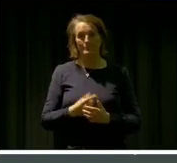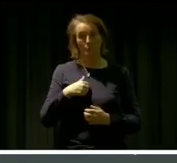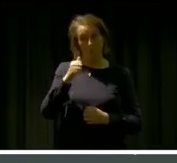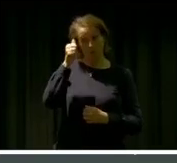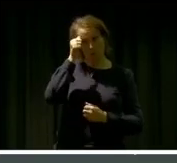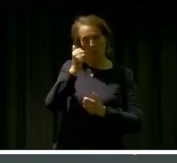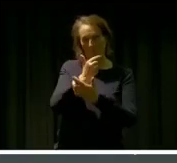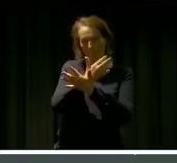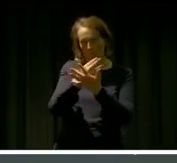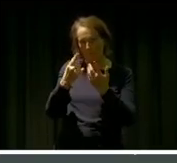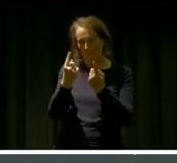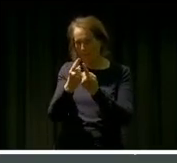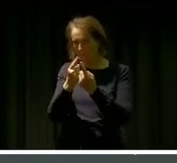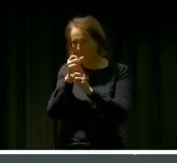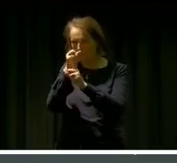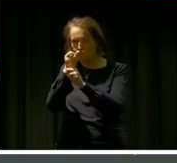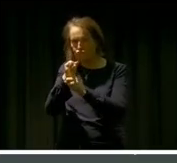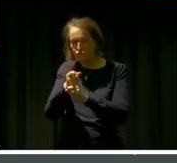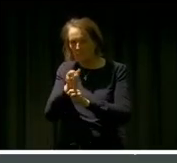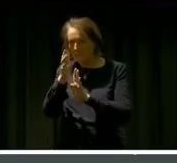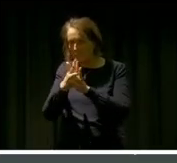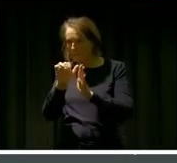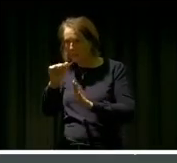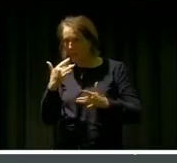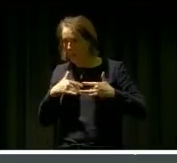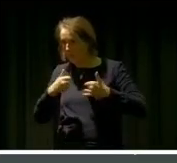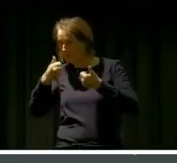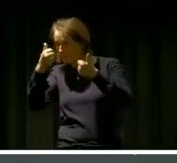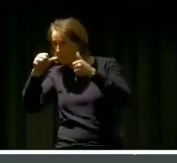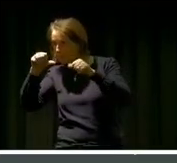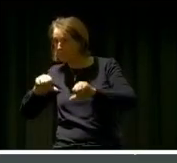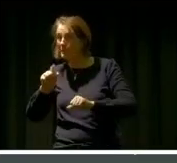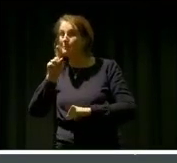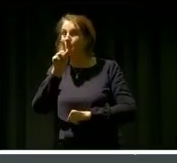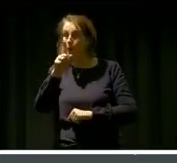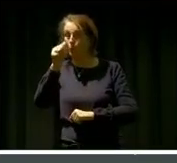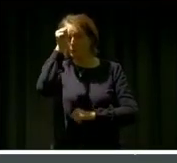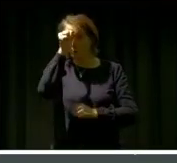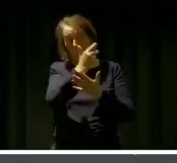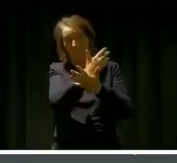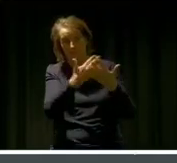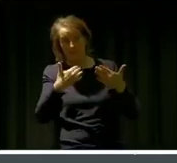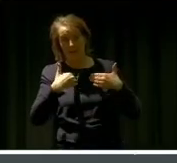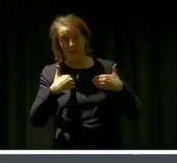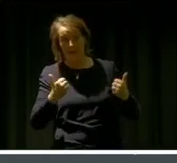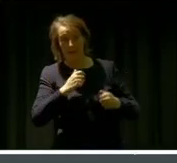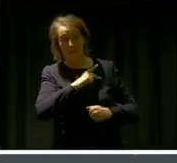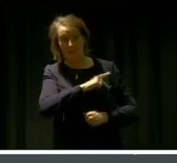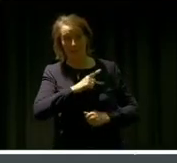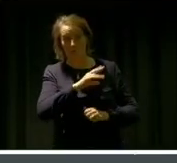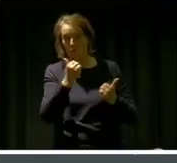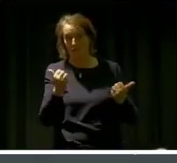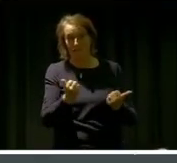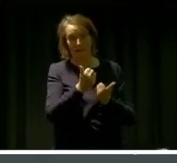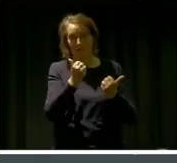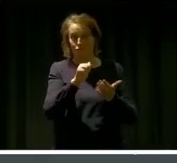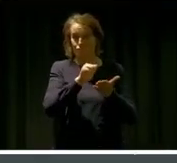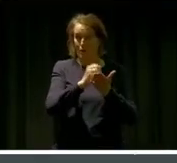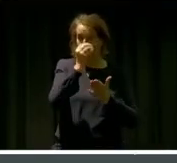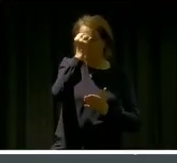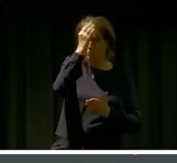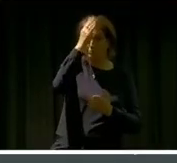life, it has been established that some health professionals lack the knowledge, skills, and appropriate attitudes required to address the